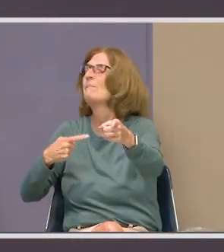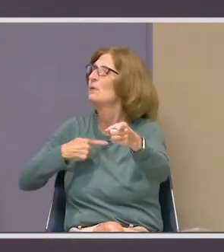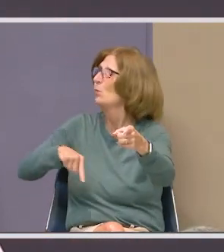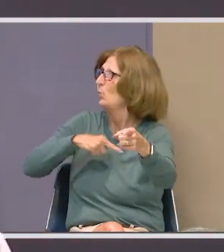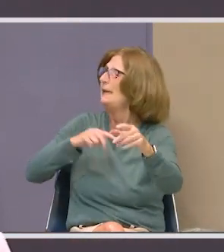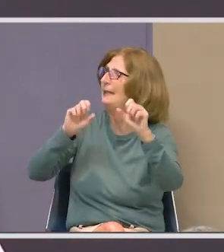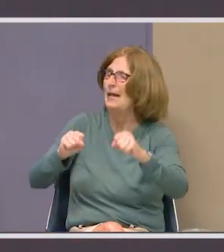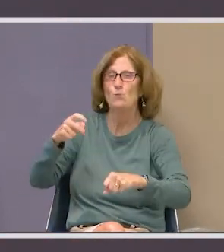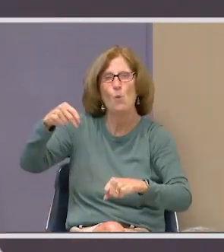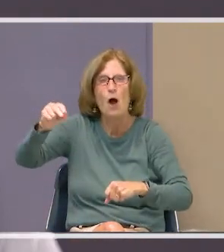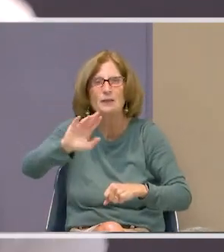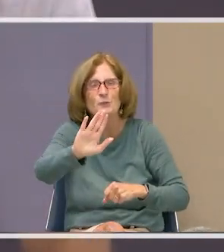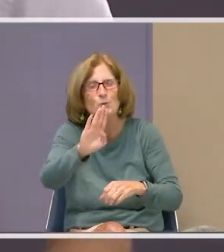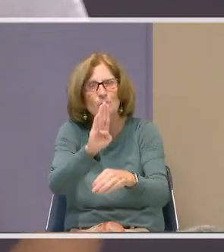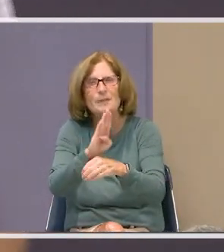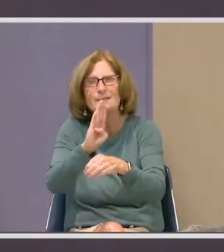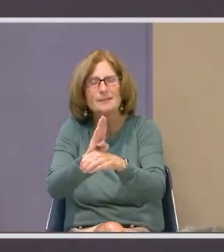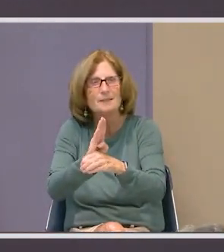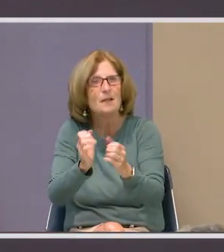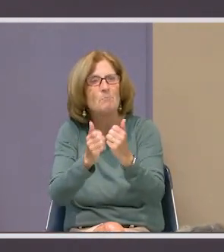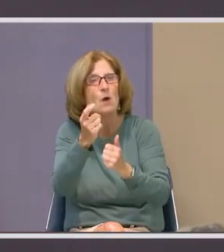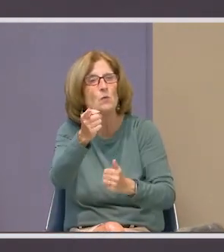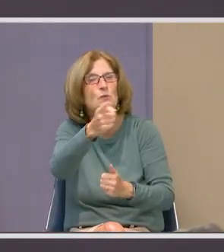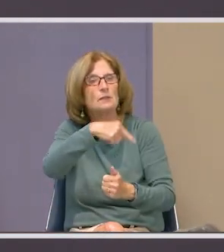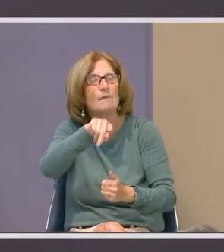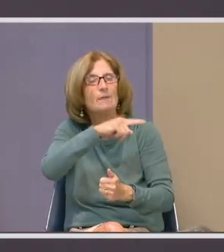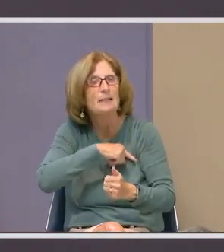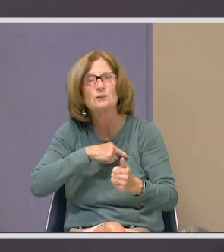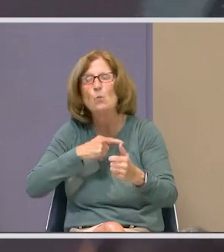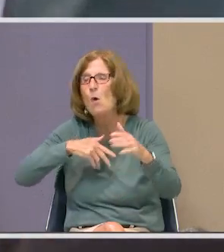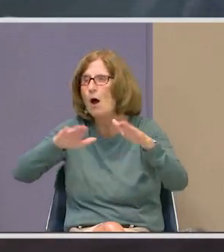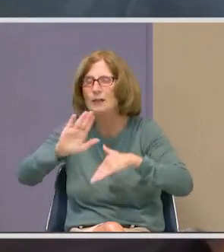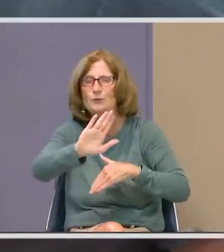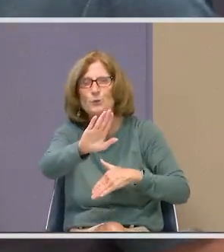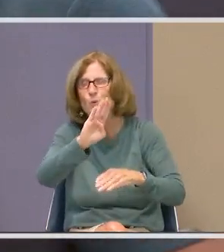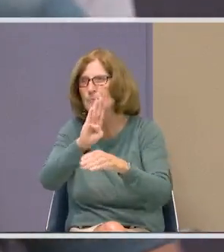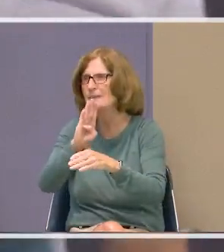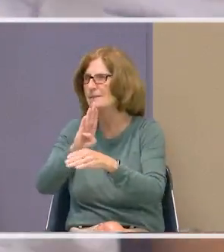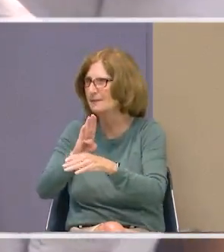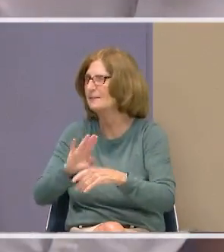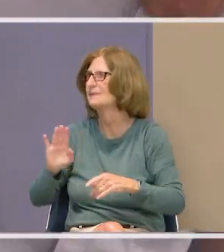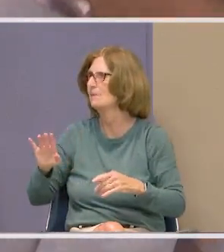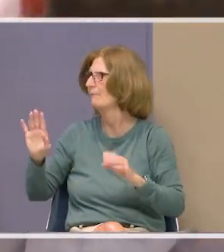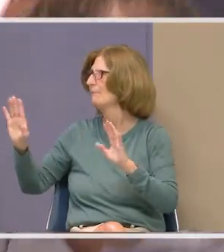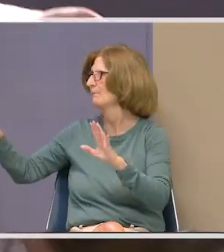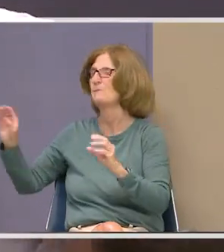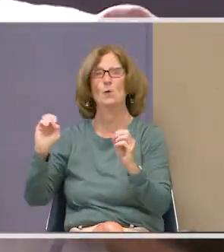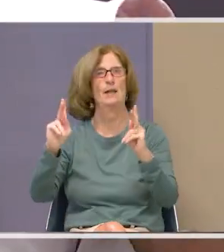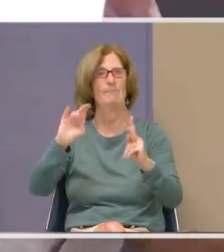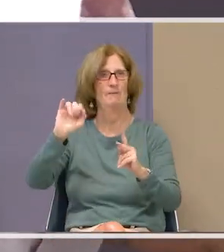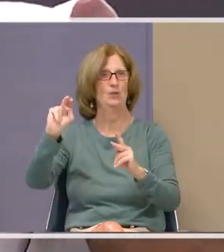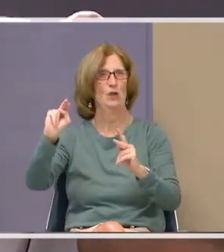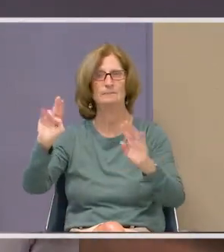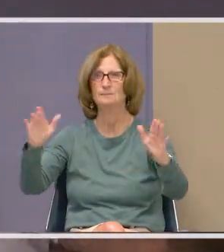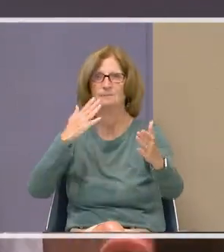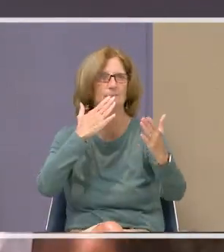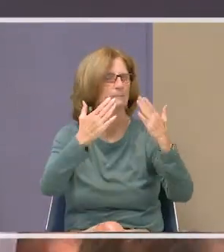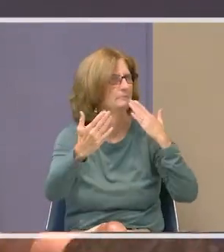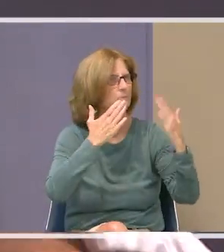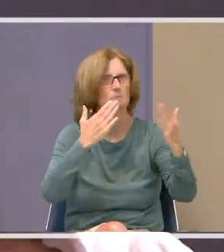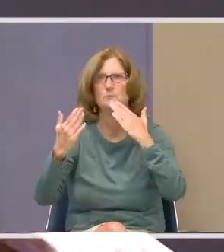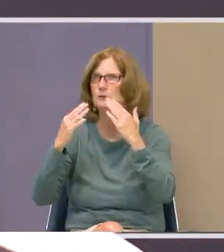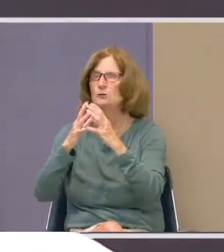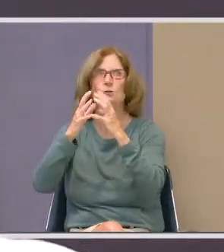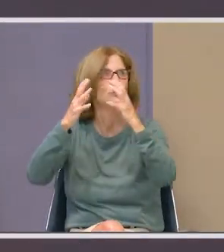of parking spots to take away from the business. We haven't settled on that. Yeah. All right. Thank you all